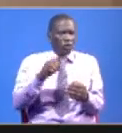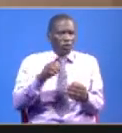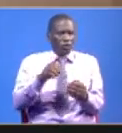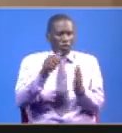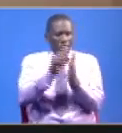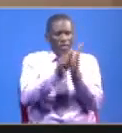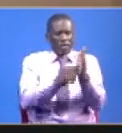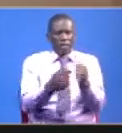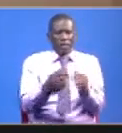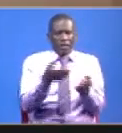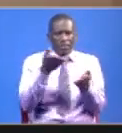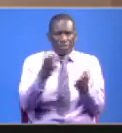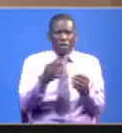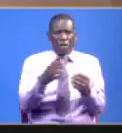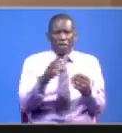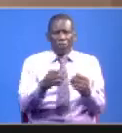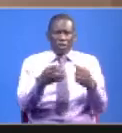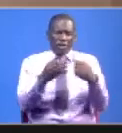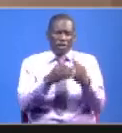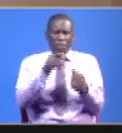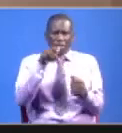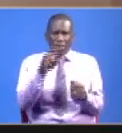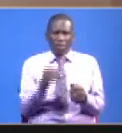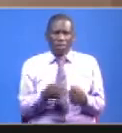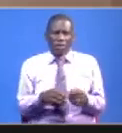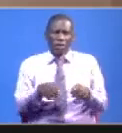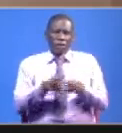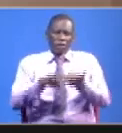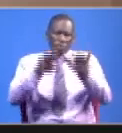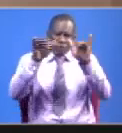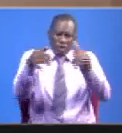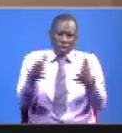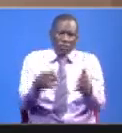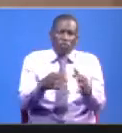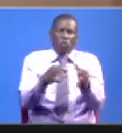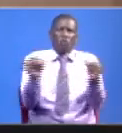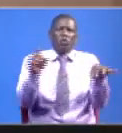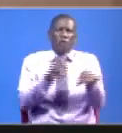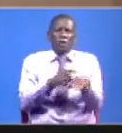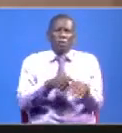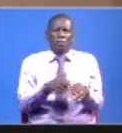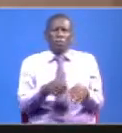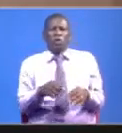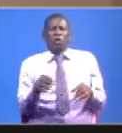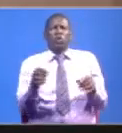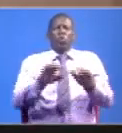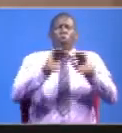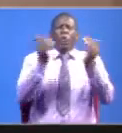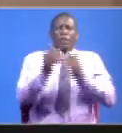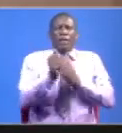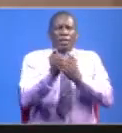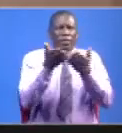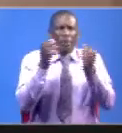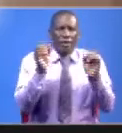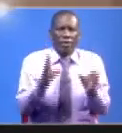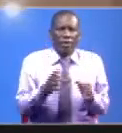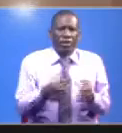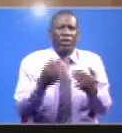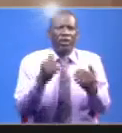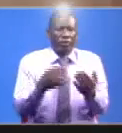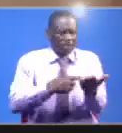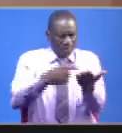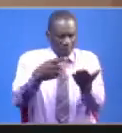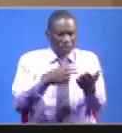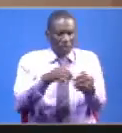item. And that was at 8 p.m. So they're still going to be there for much longer. So in the absence of the world leaders, now the negotiators get